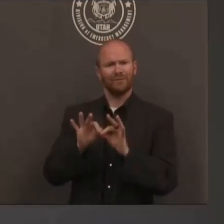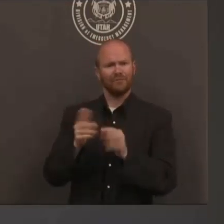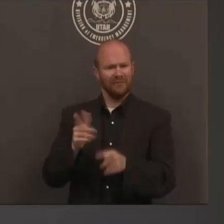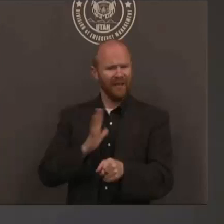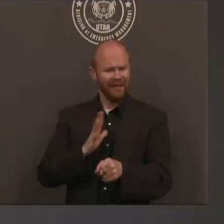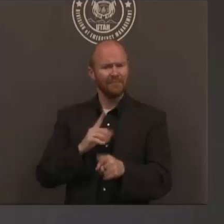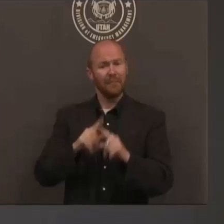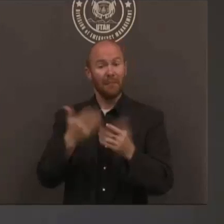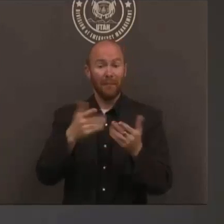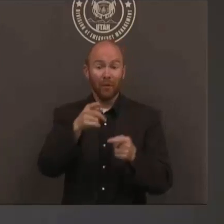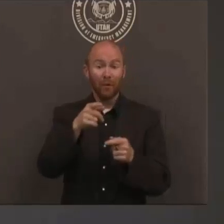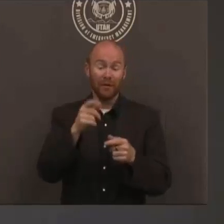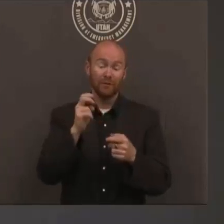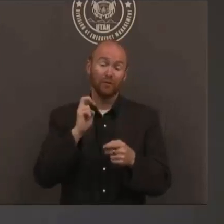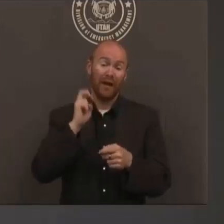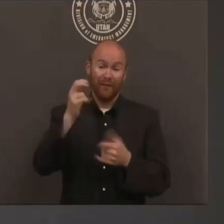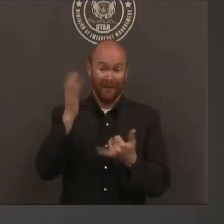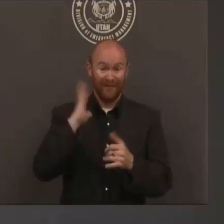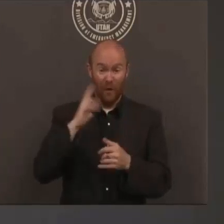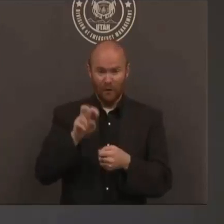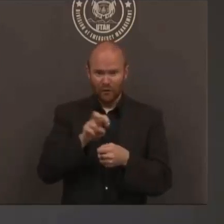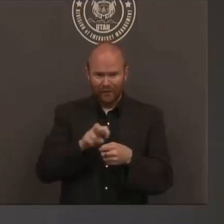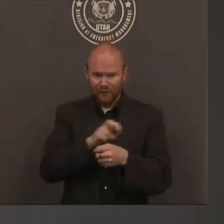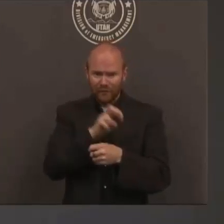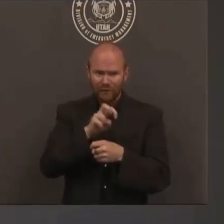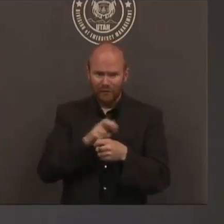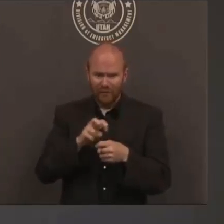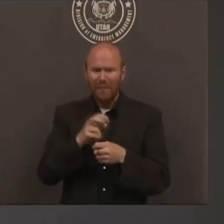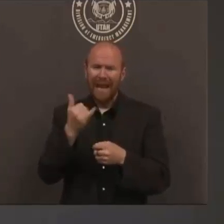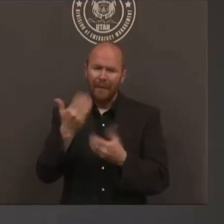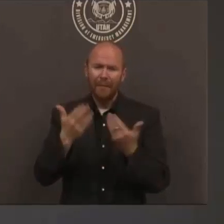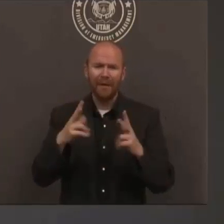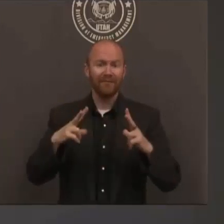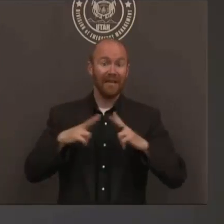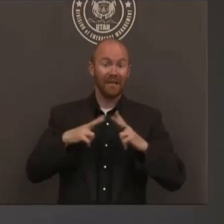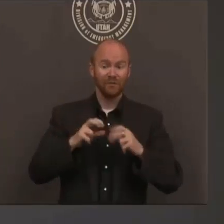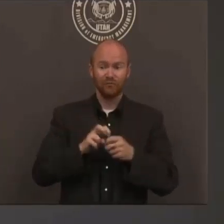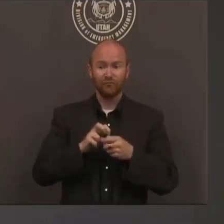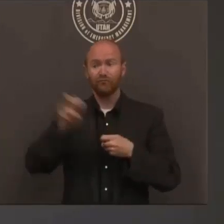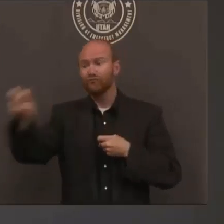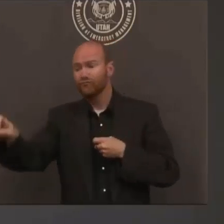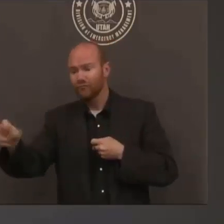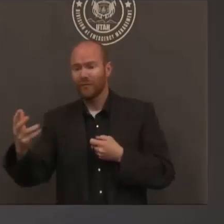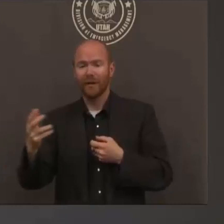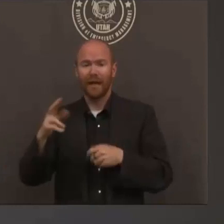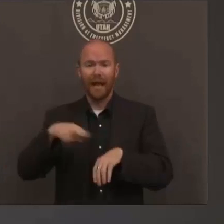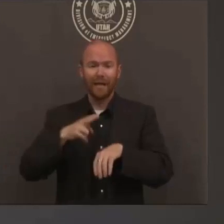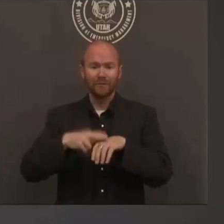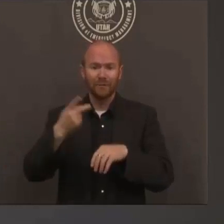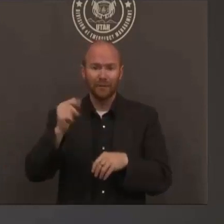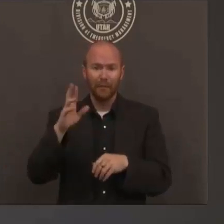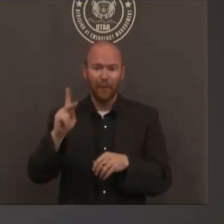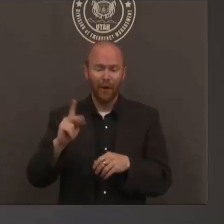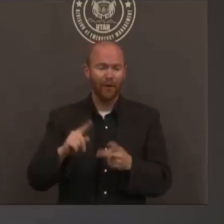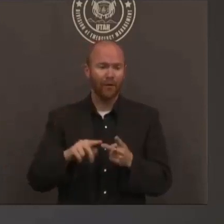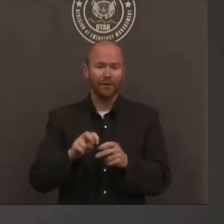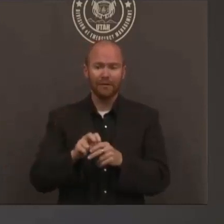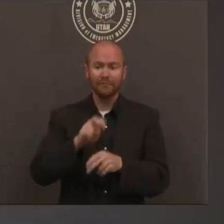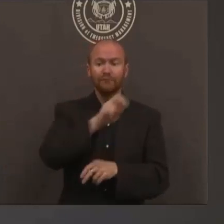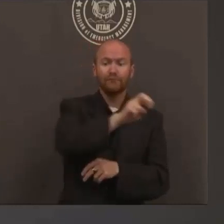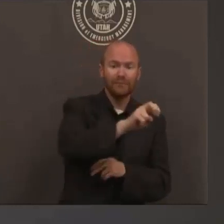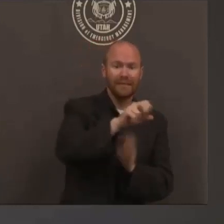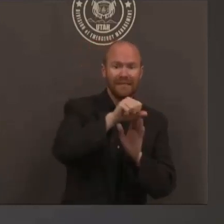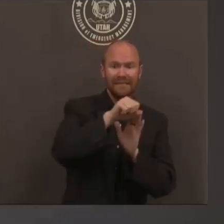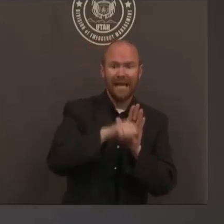more distances that are maybe considered non-essential travel to go to our parks and maybe some of our other recreation areas